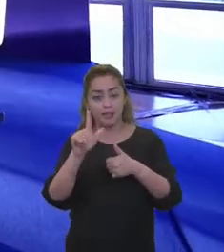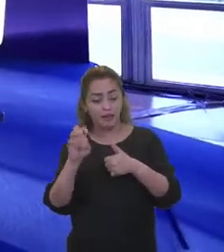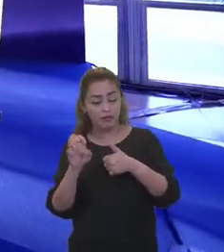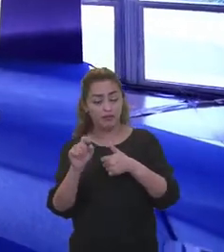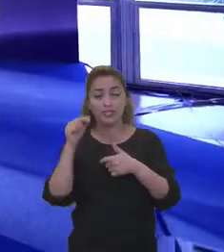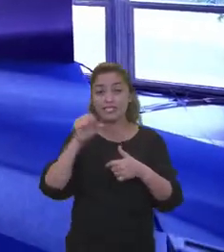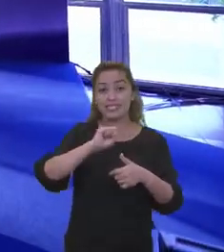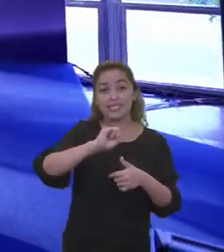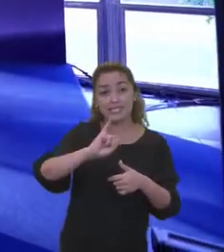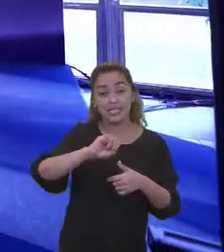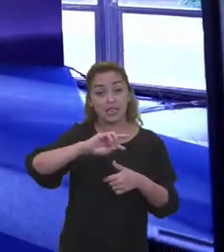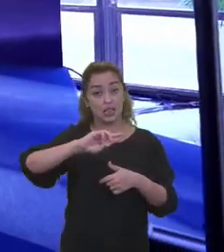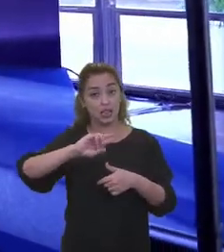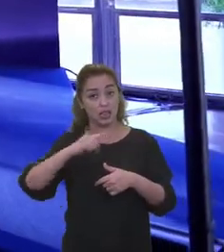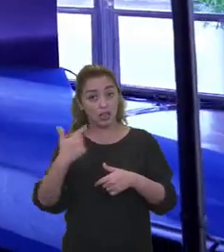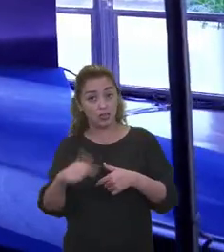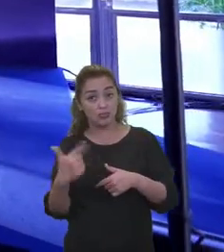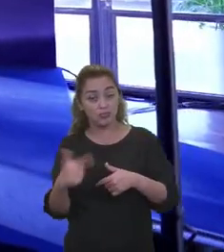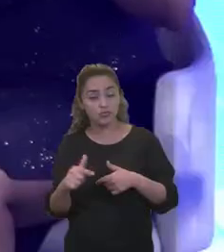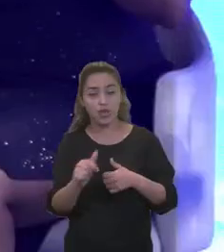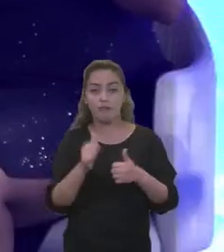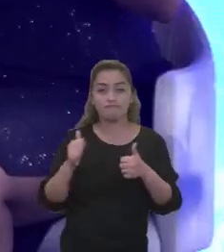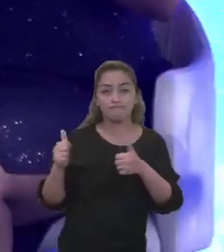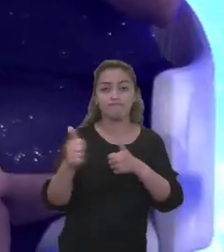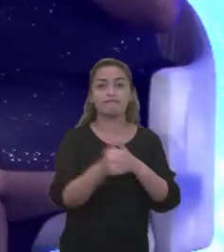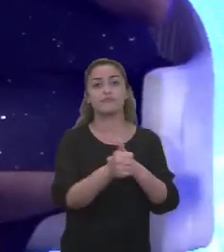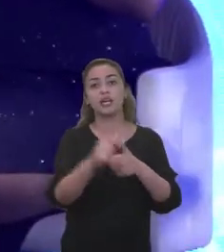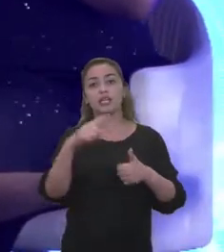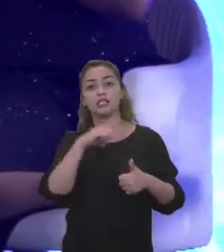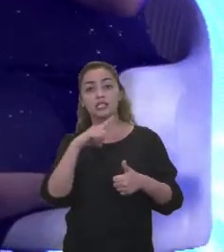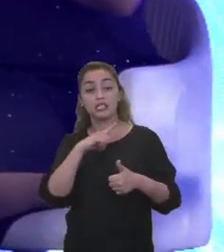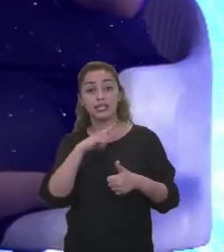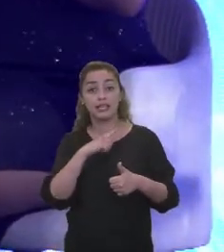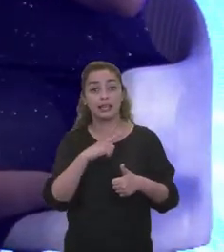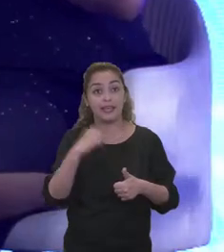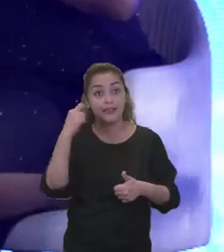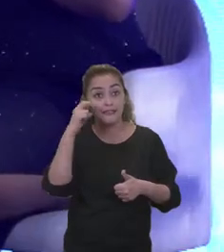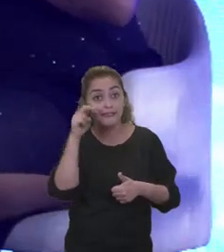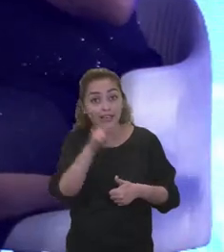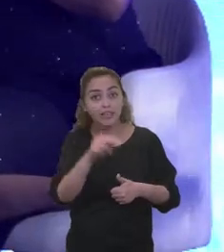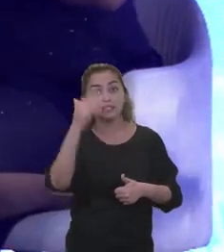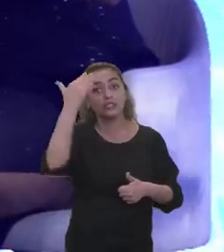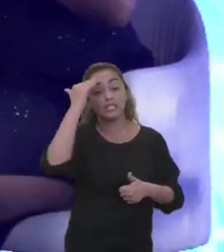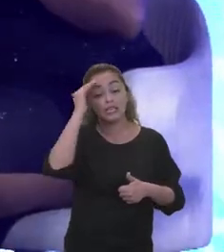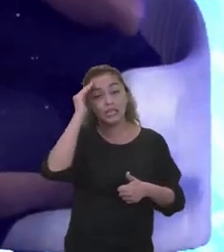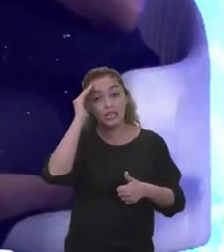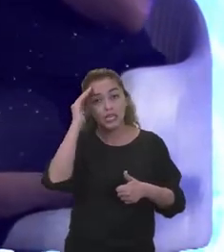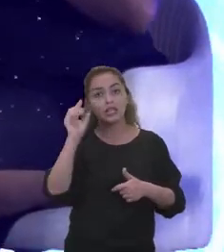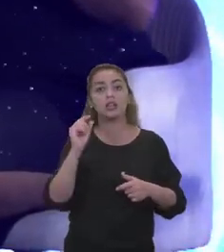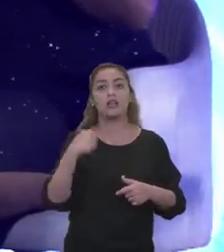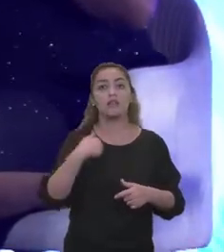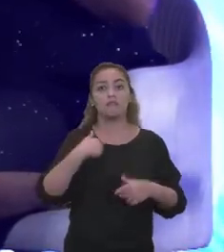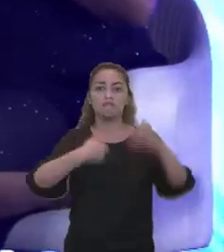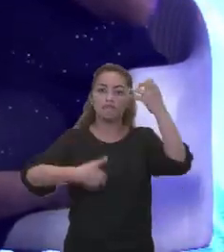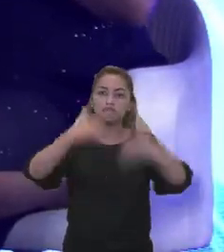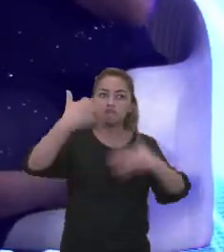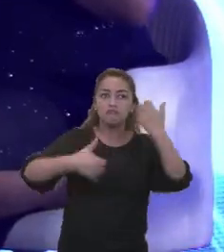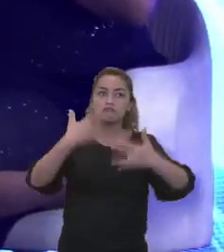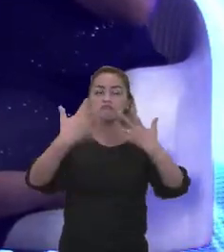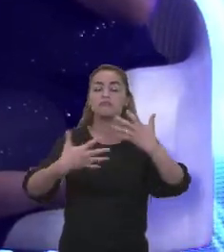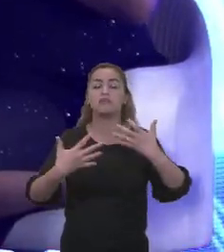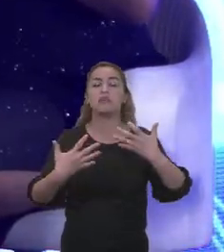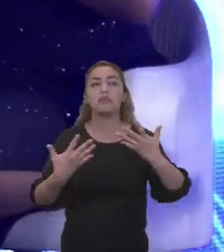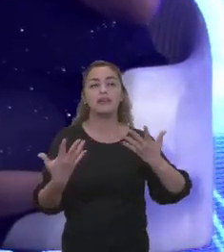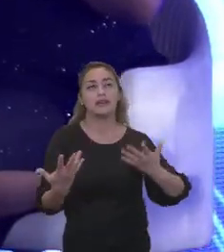sea level, I live this. If I don't have a main actor that understands what I'm talking, the need to